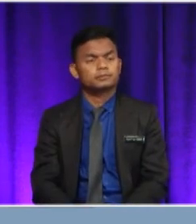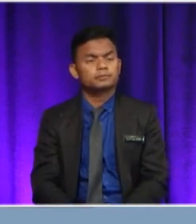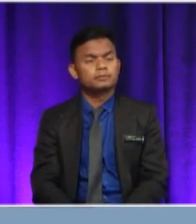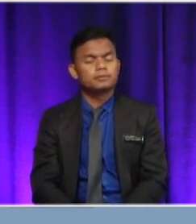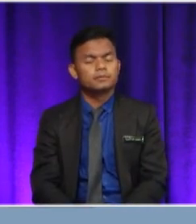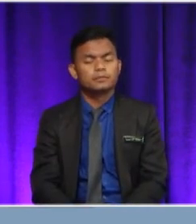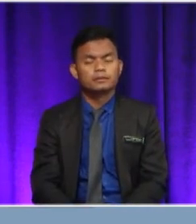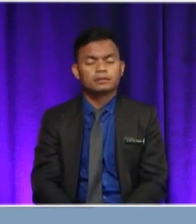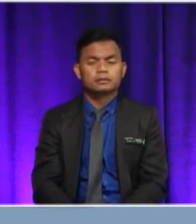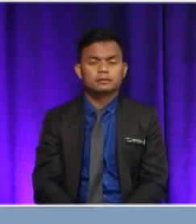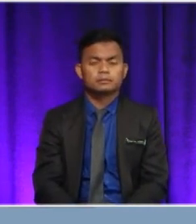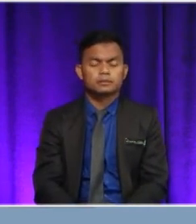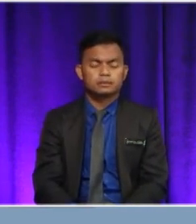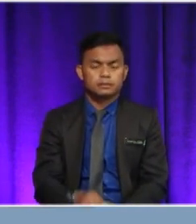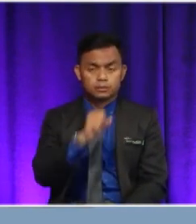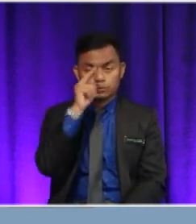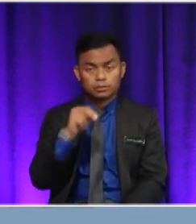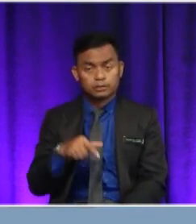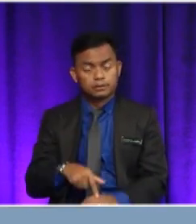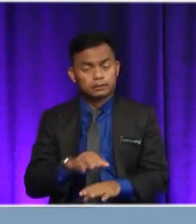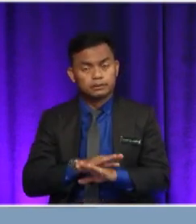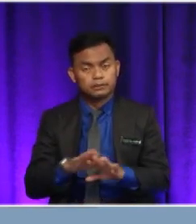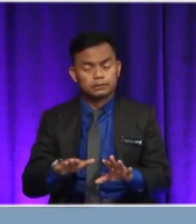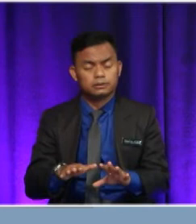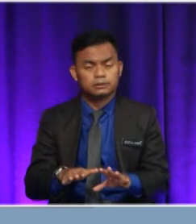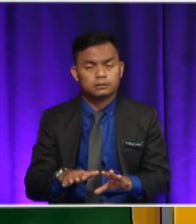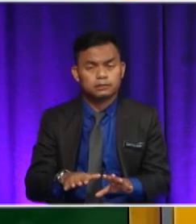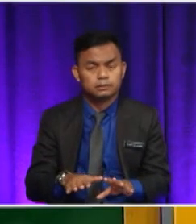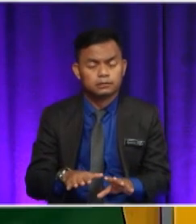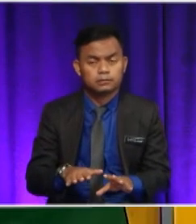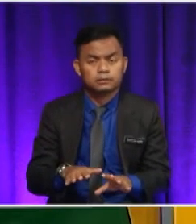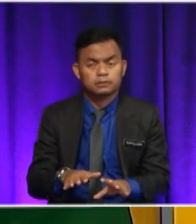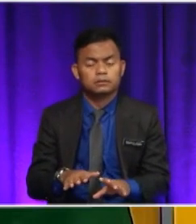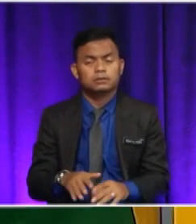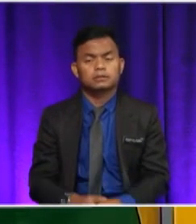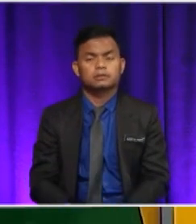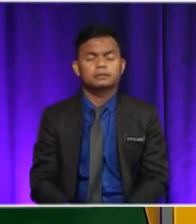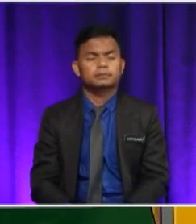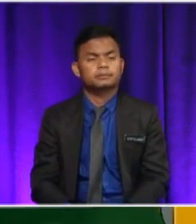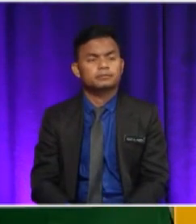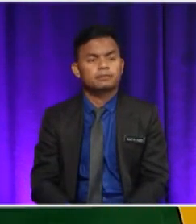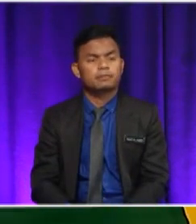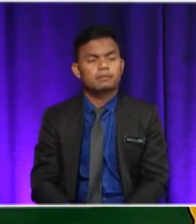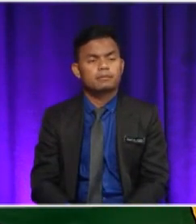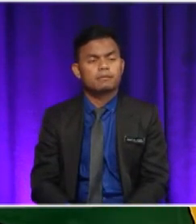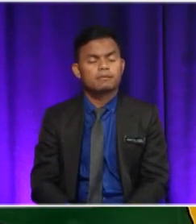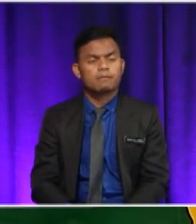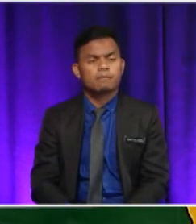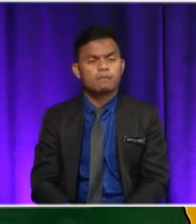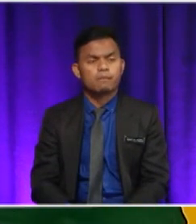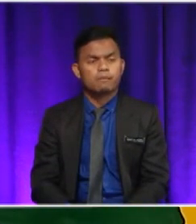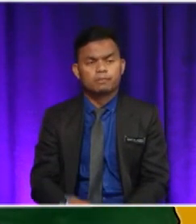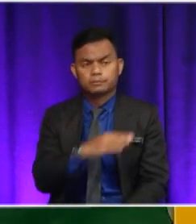what happened to Stafford. He was stung by scorpions, a fly buried itself into his head, and he